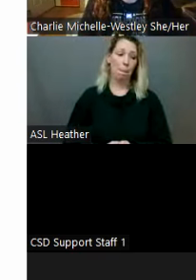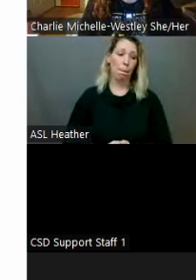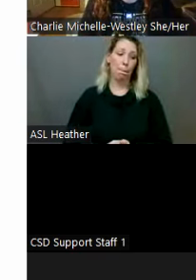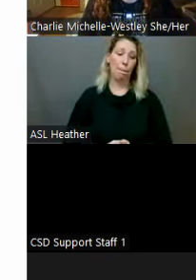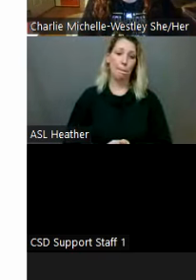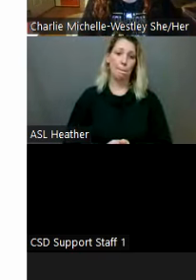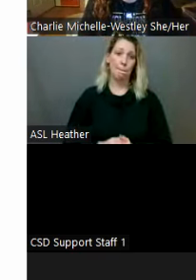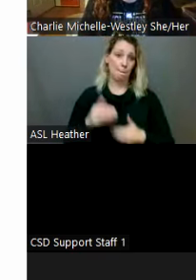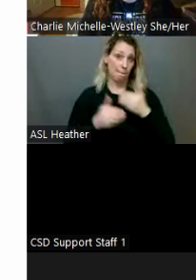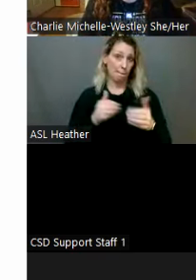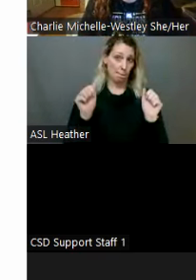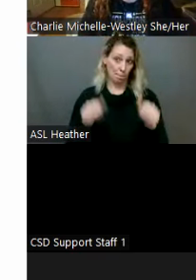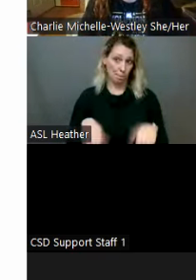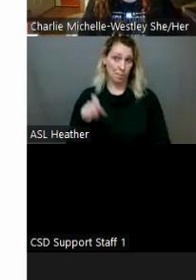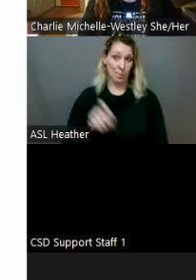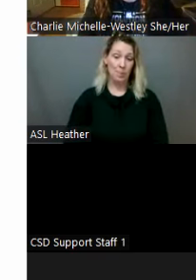Can we move on?